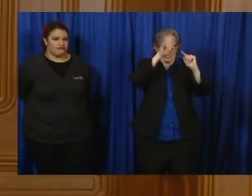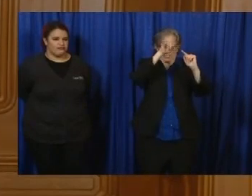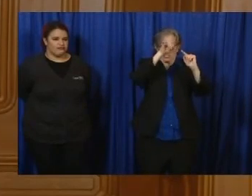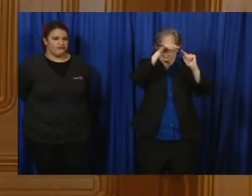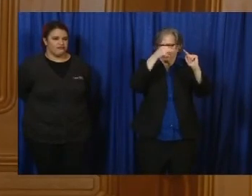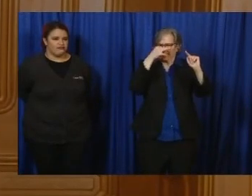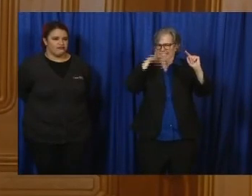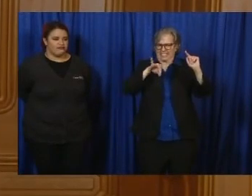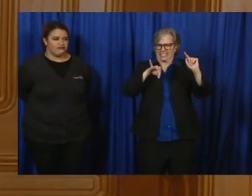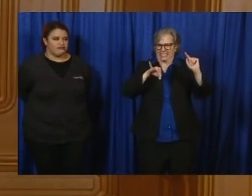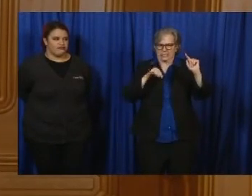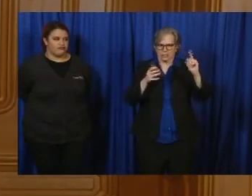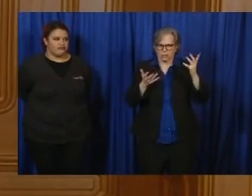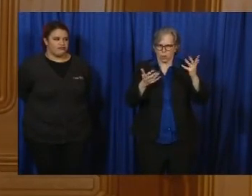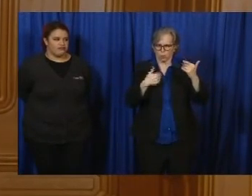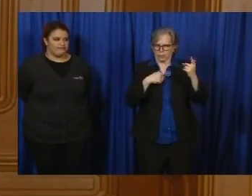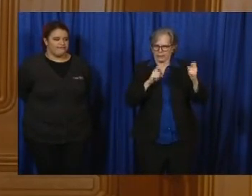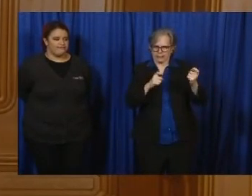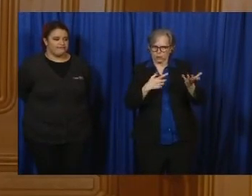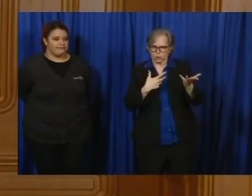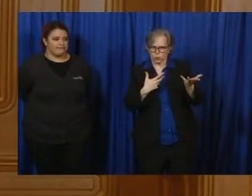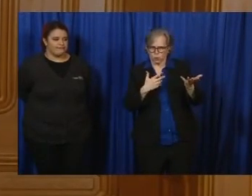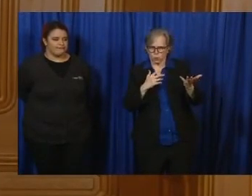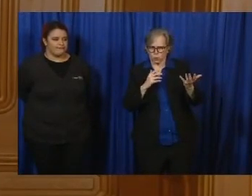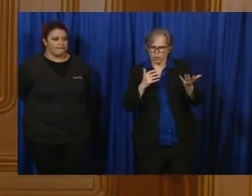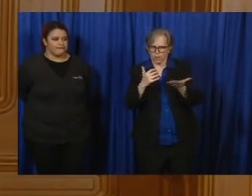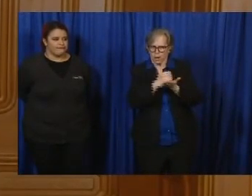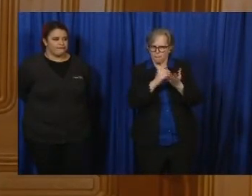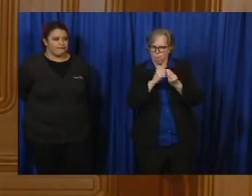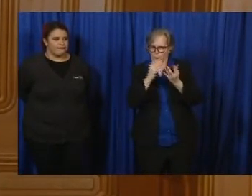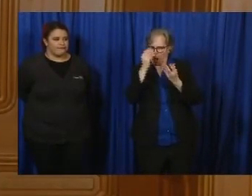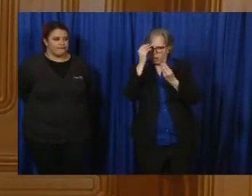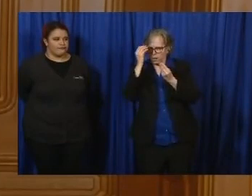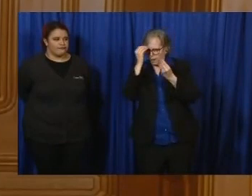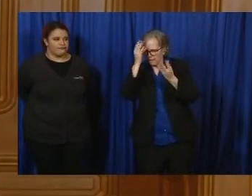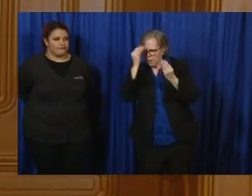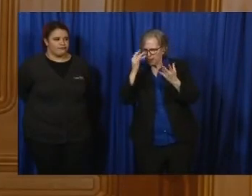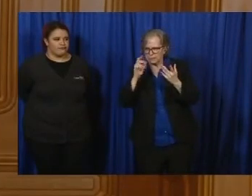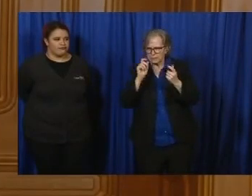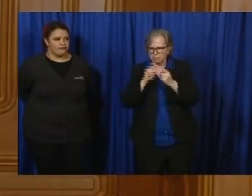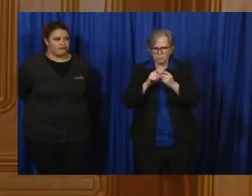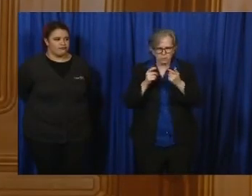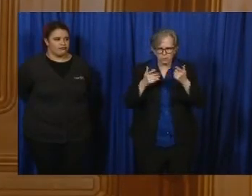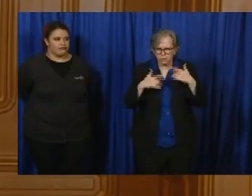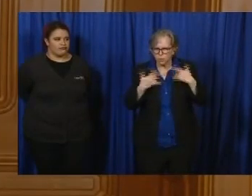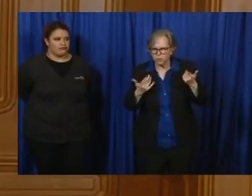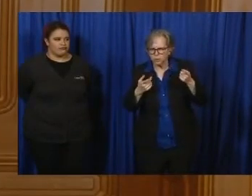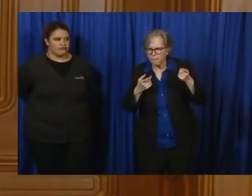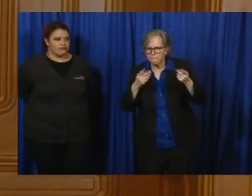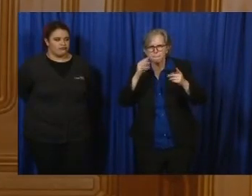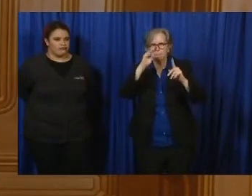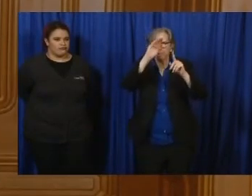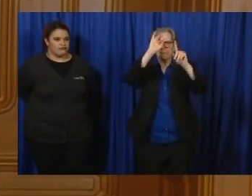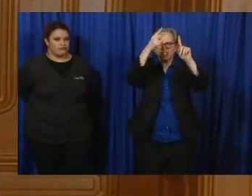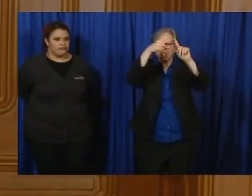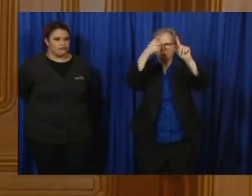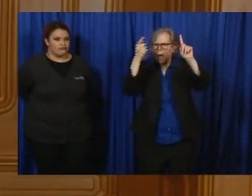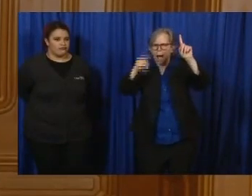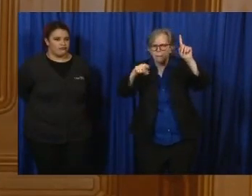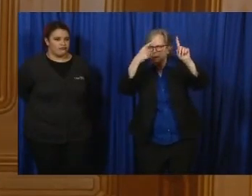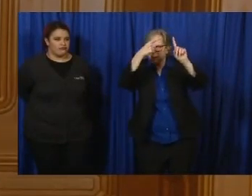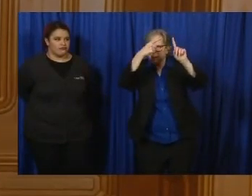need to get more specifics about what is going on there, because frankly, we're going to need some of their hospitals